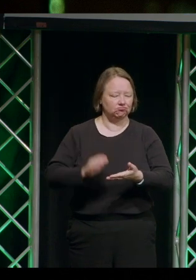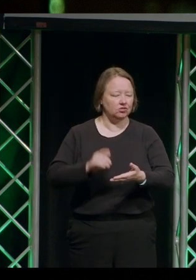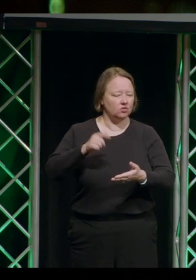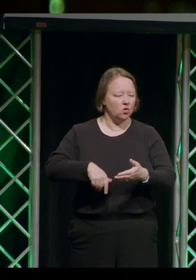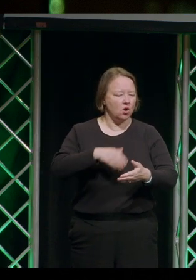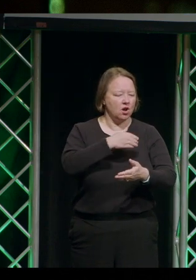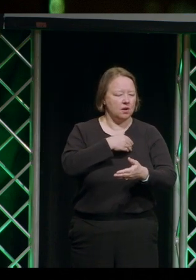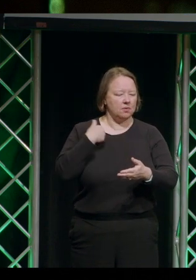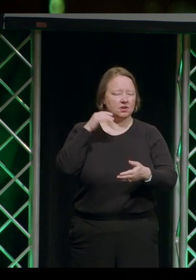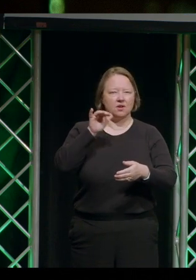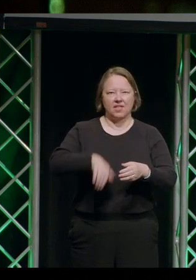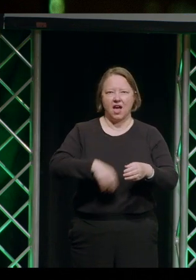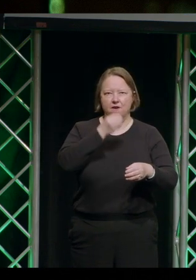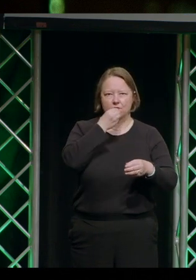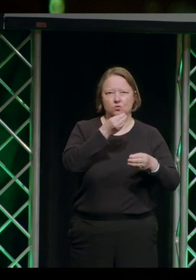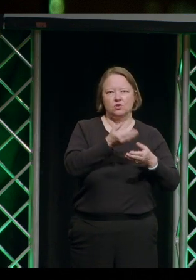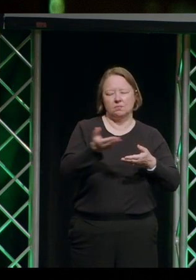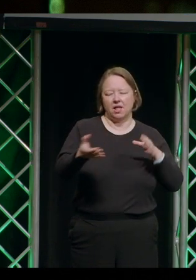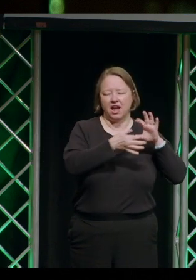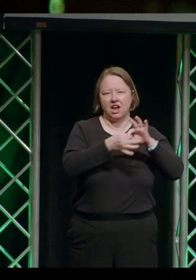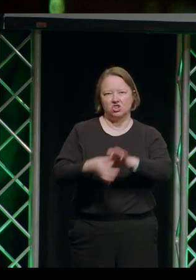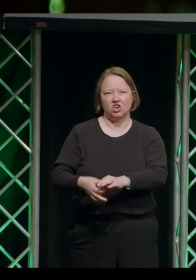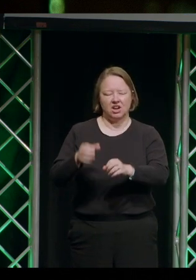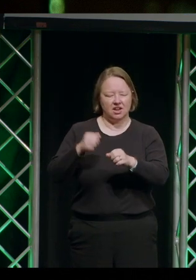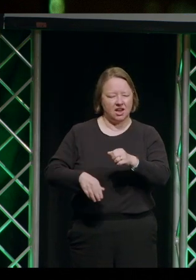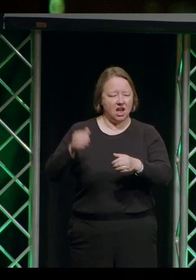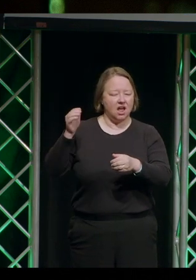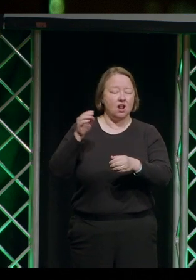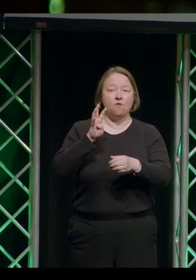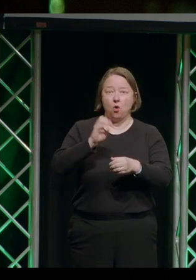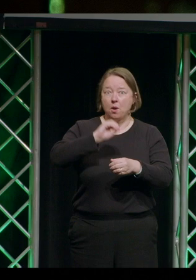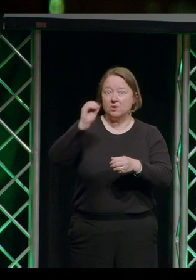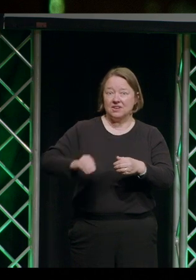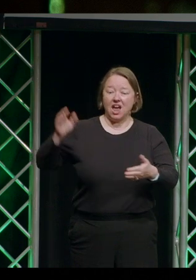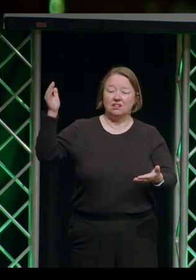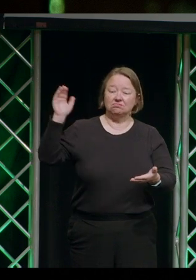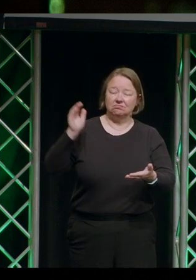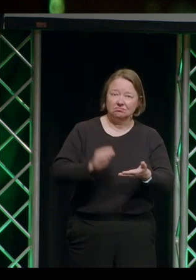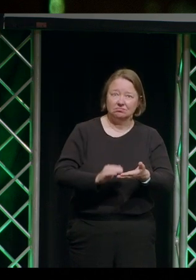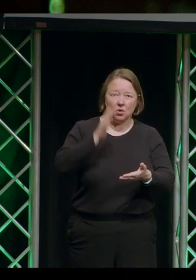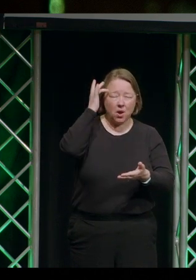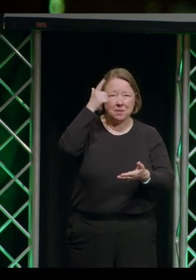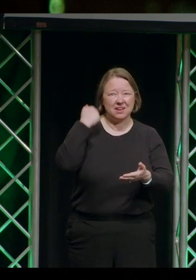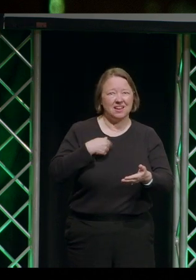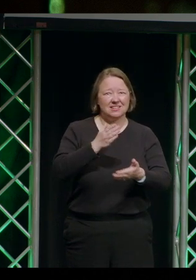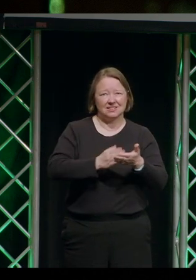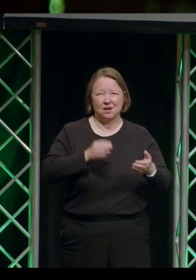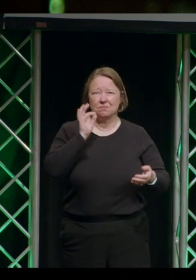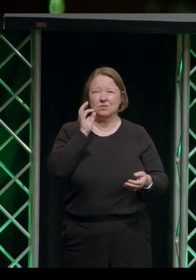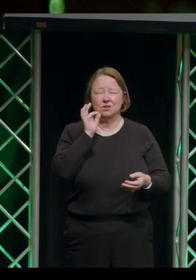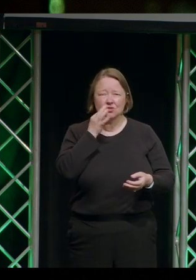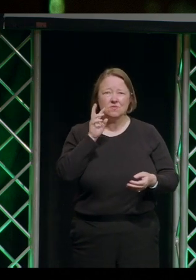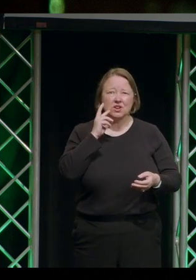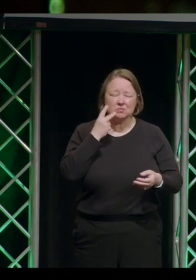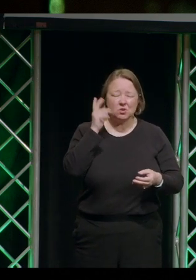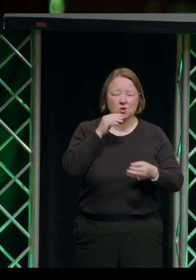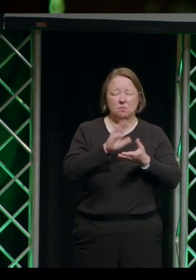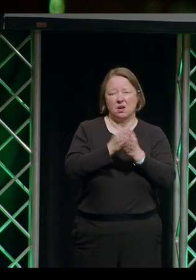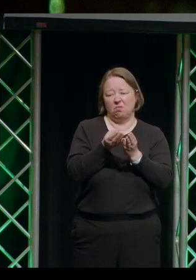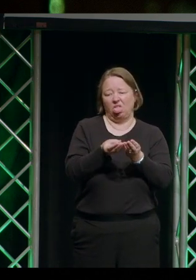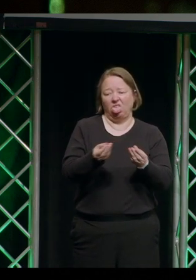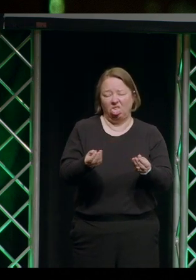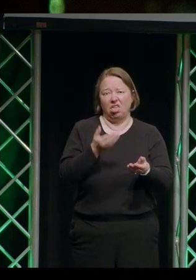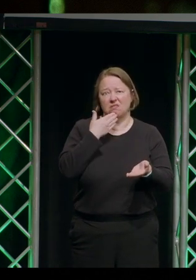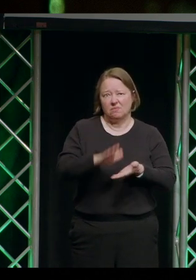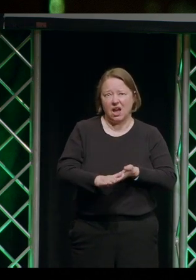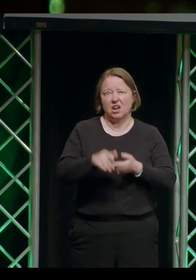produce supply chain to reduce upwards of 40% of losses due to spoilage during transportation. At this